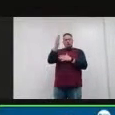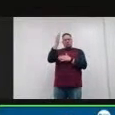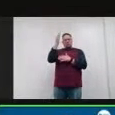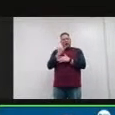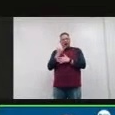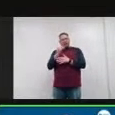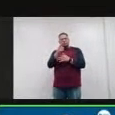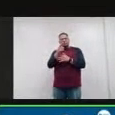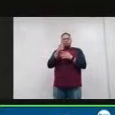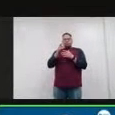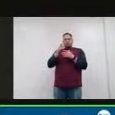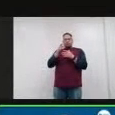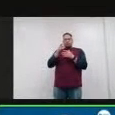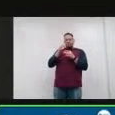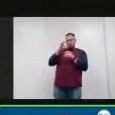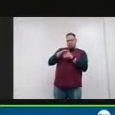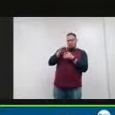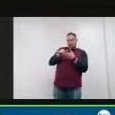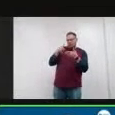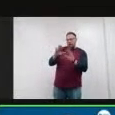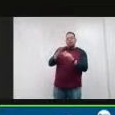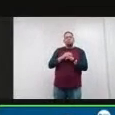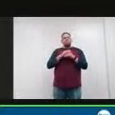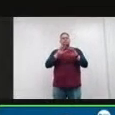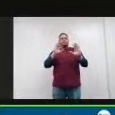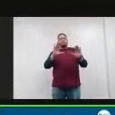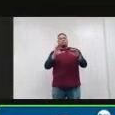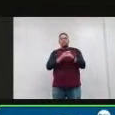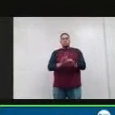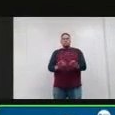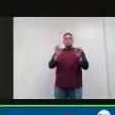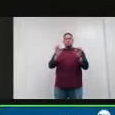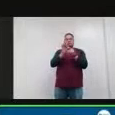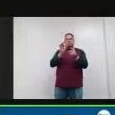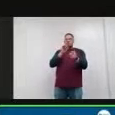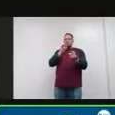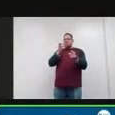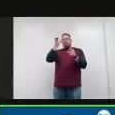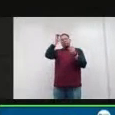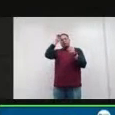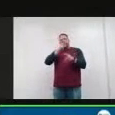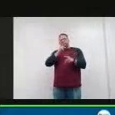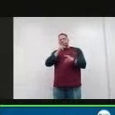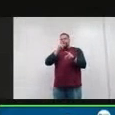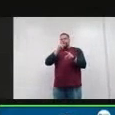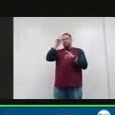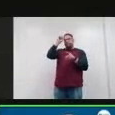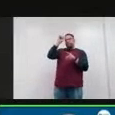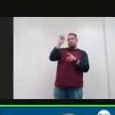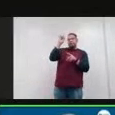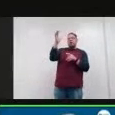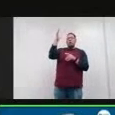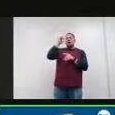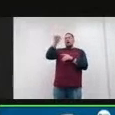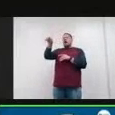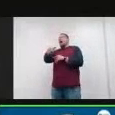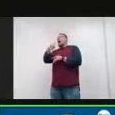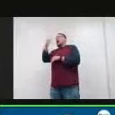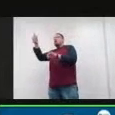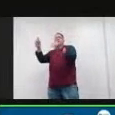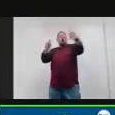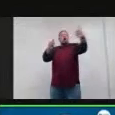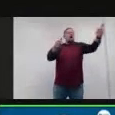you voted. What's important is that you don't opine on the reasons why other members of the board